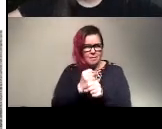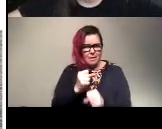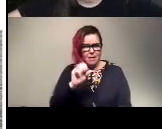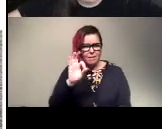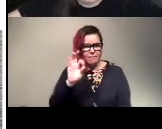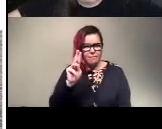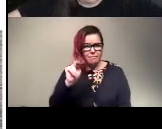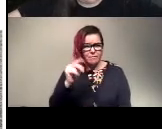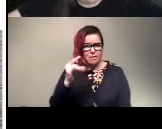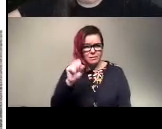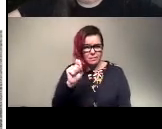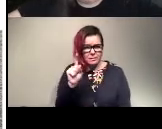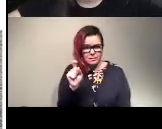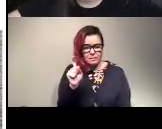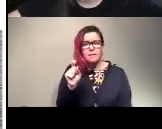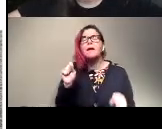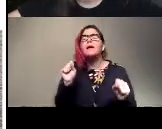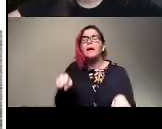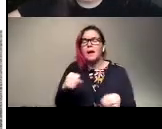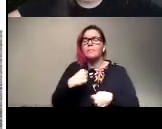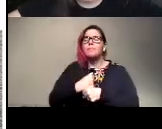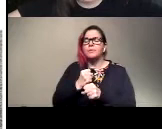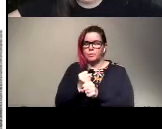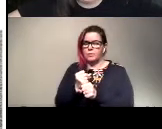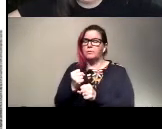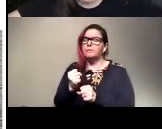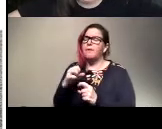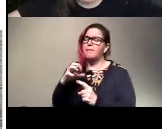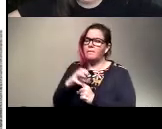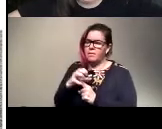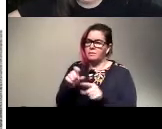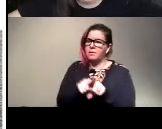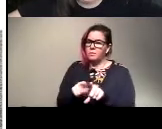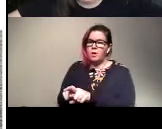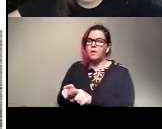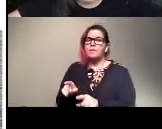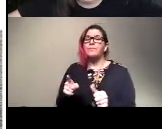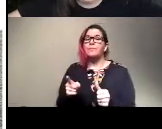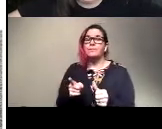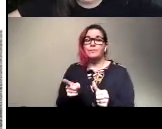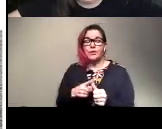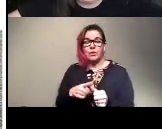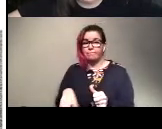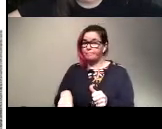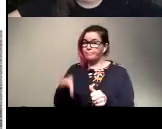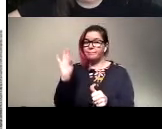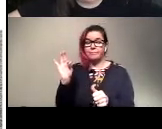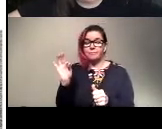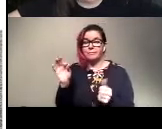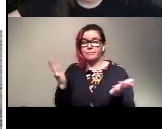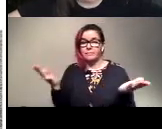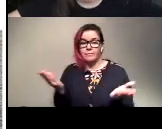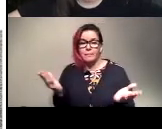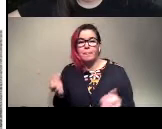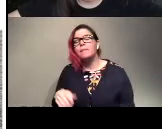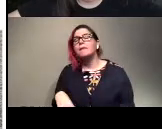They can be produced by fungi as well. And the first one we ever the first one that was discovered and